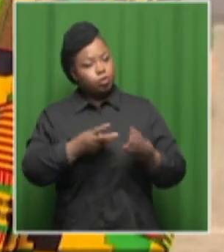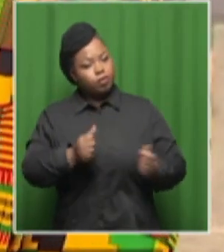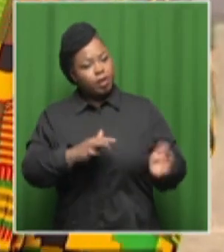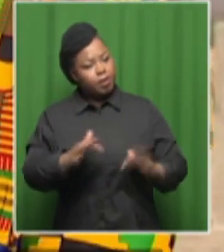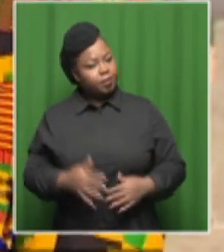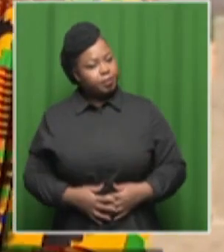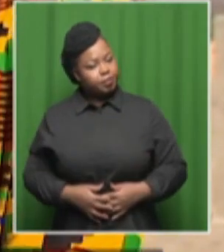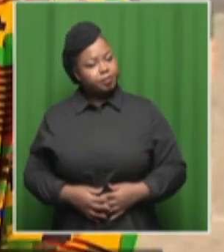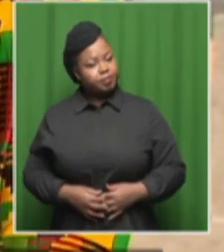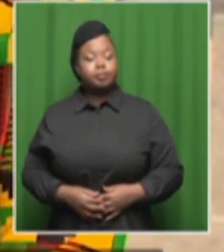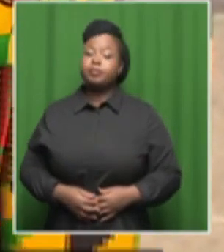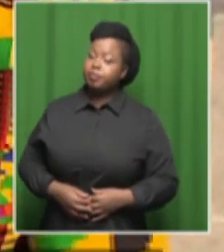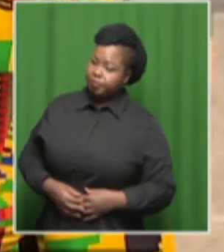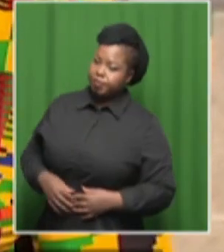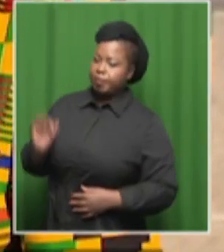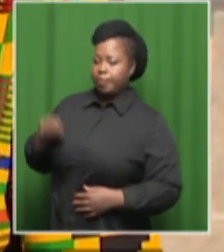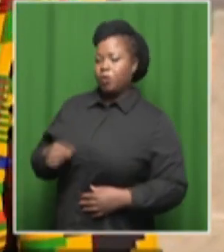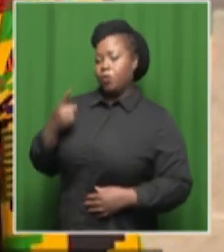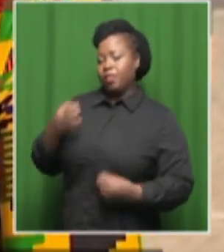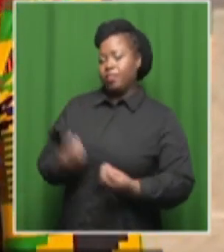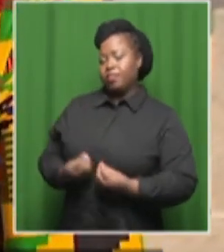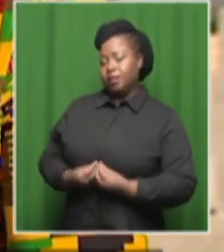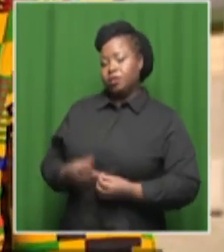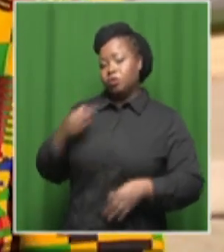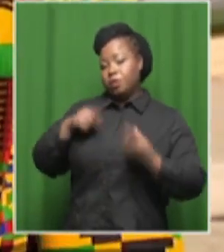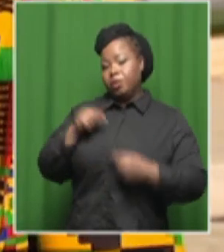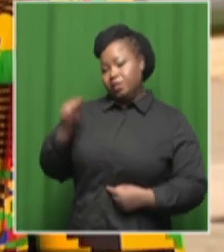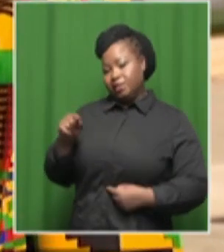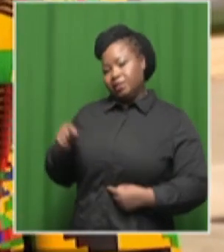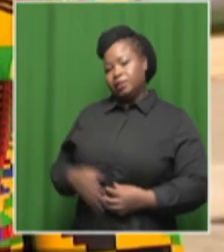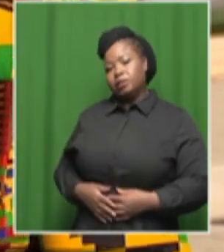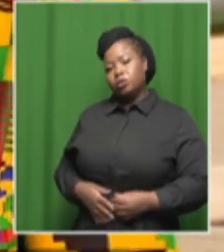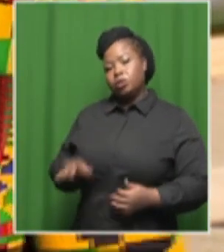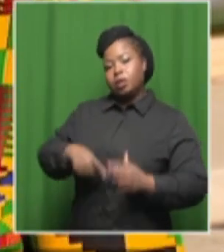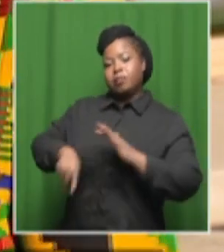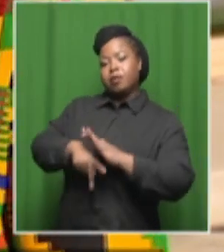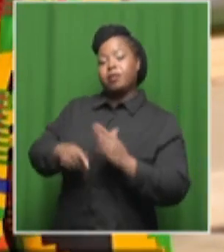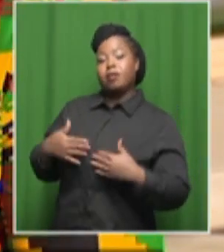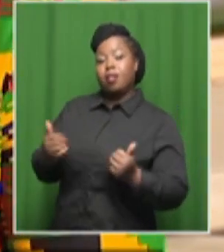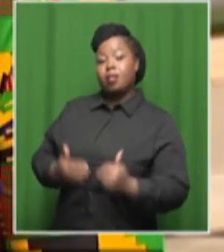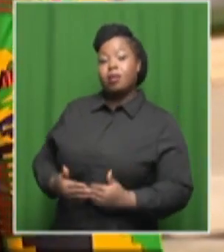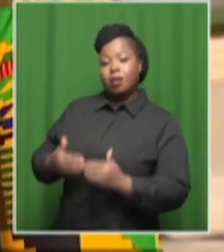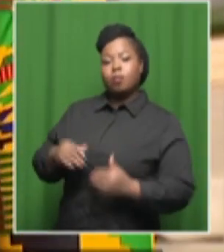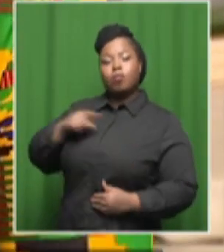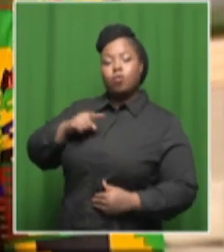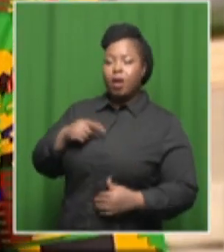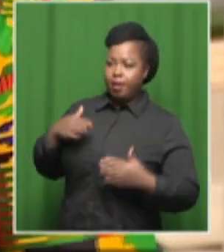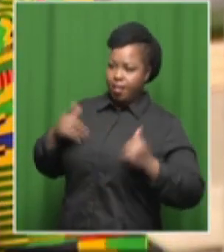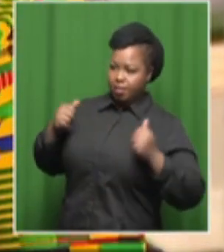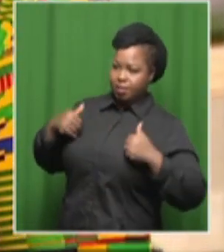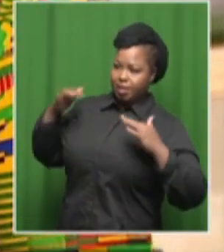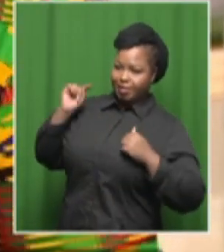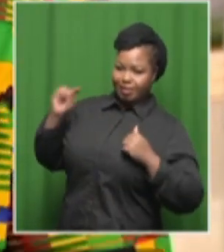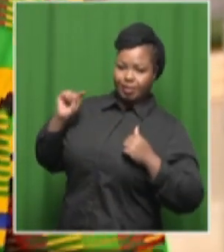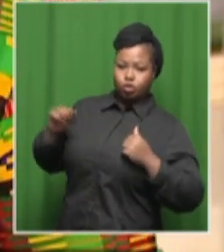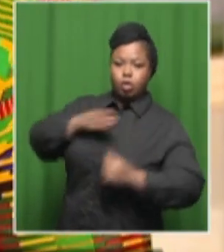some of those. All right, so one of the things that we have spoken about is actually primary health care. That's where health actually starts. And primary health